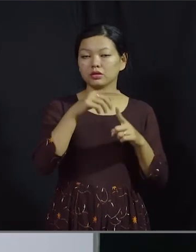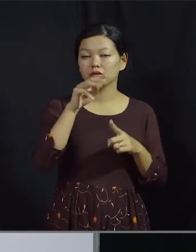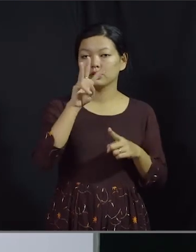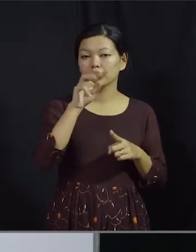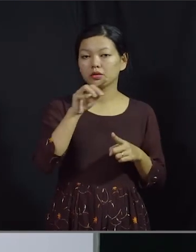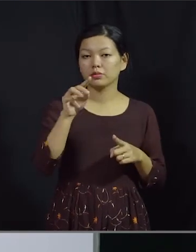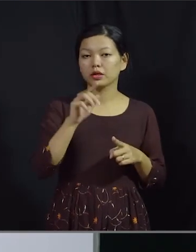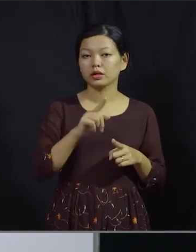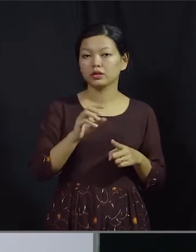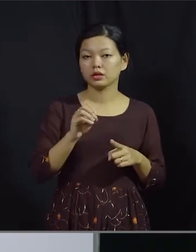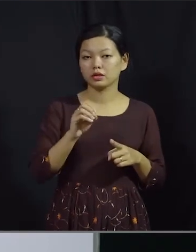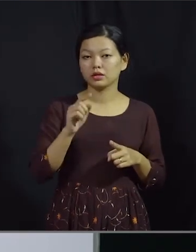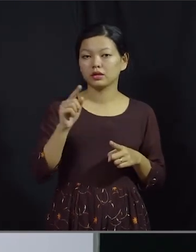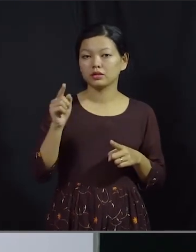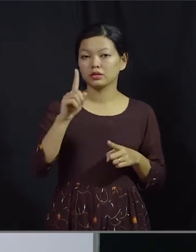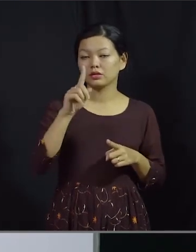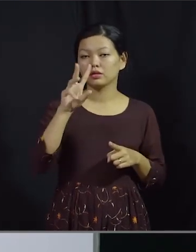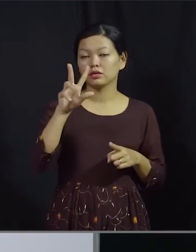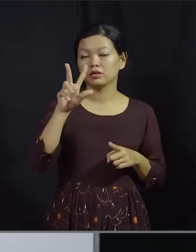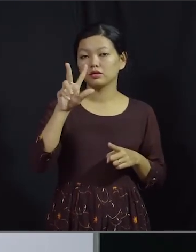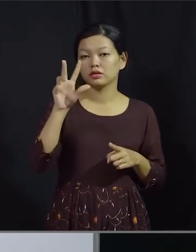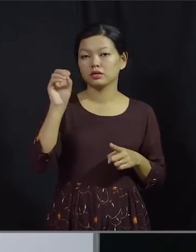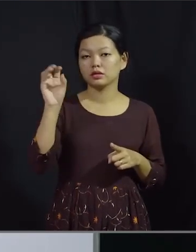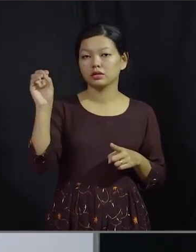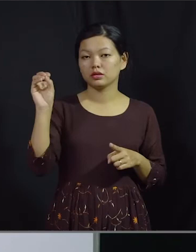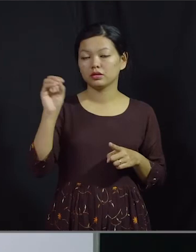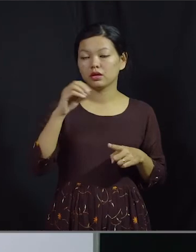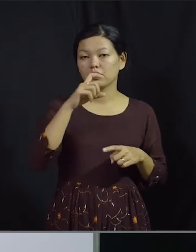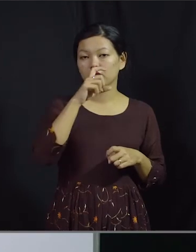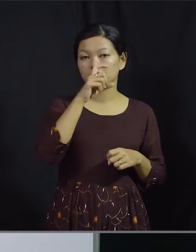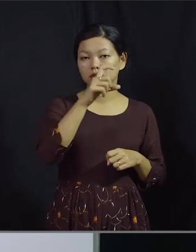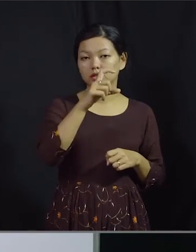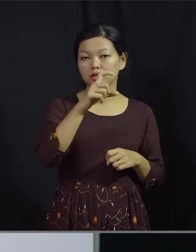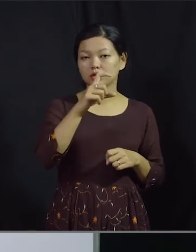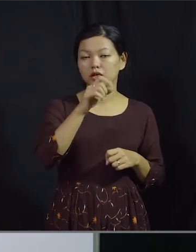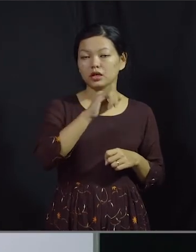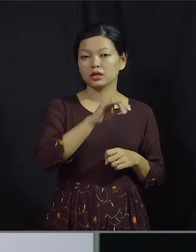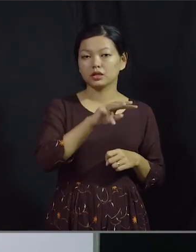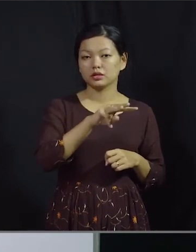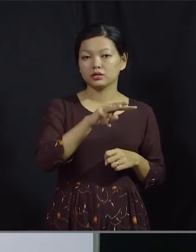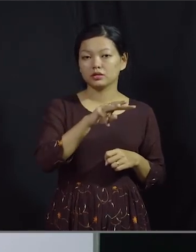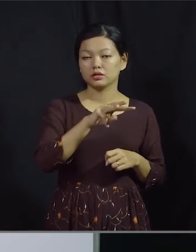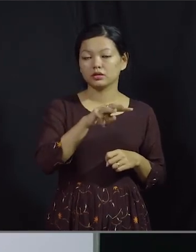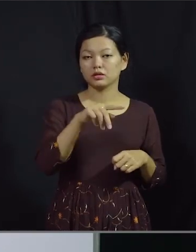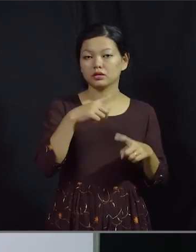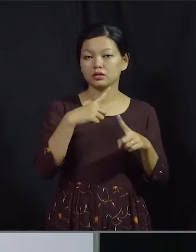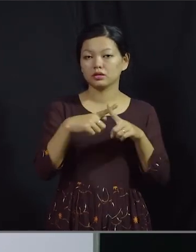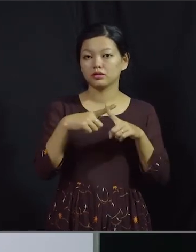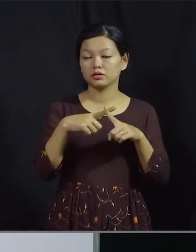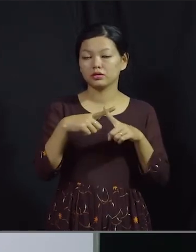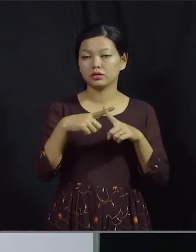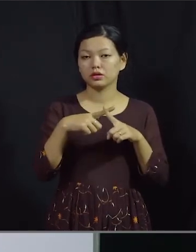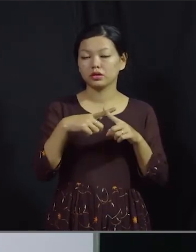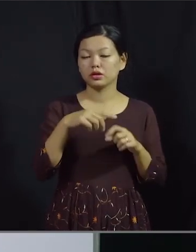get 1,800. So for C, it will be 6,000